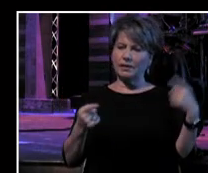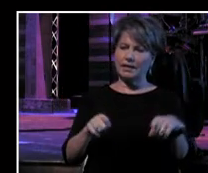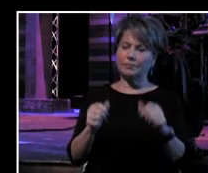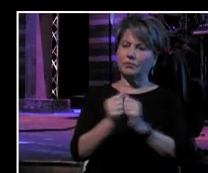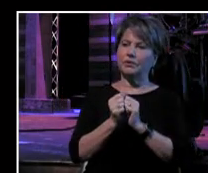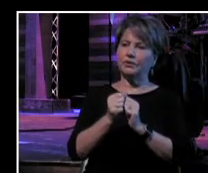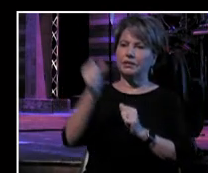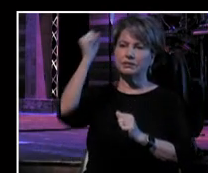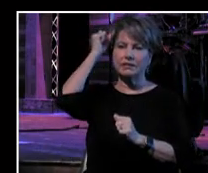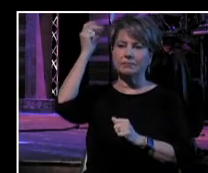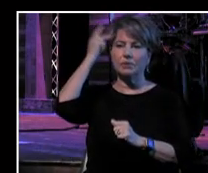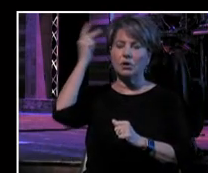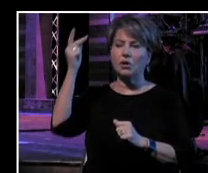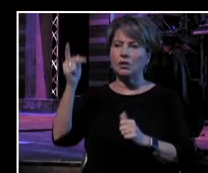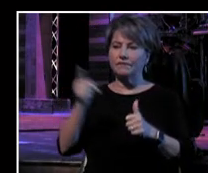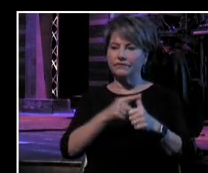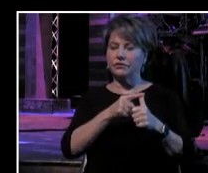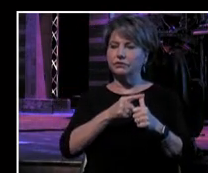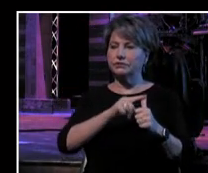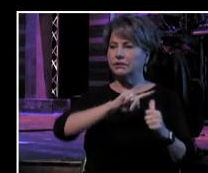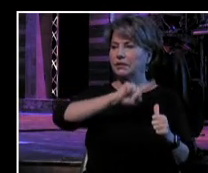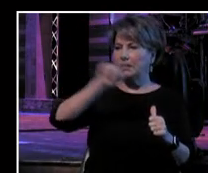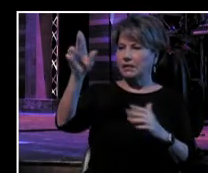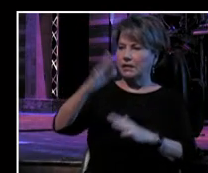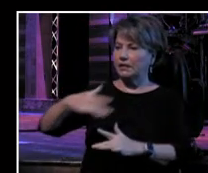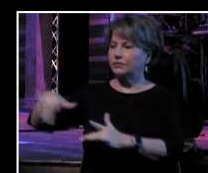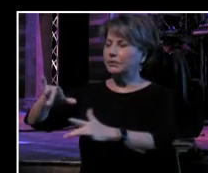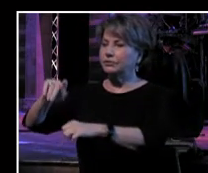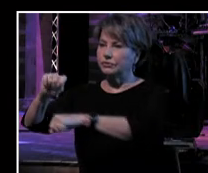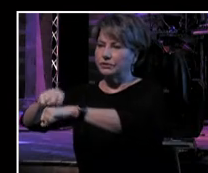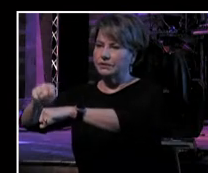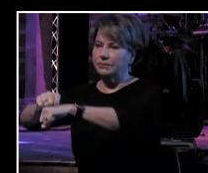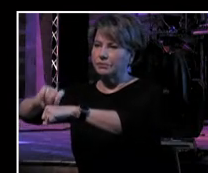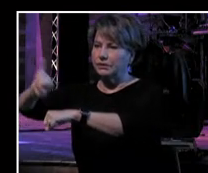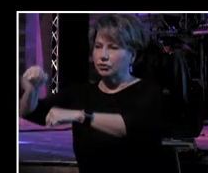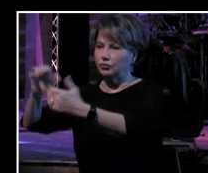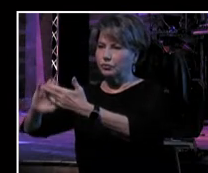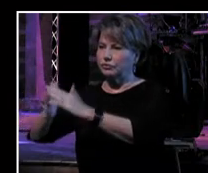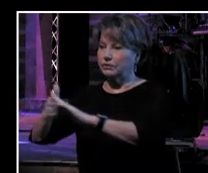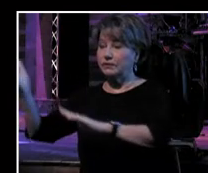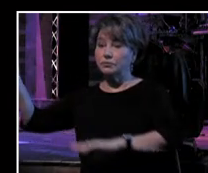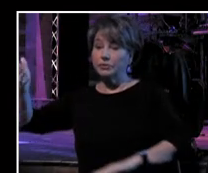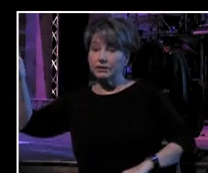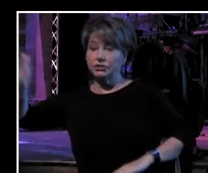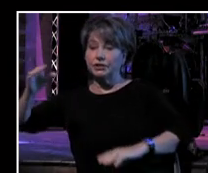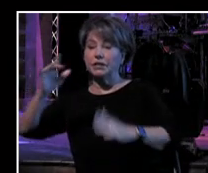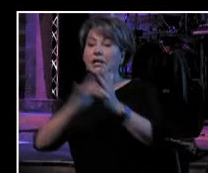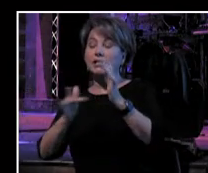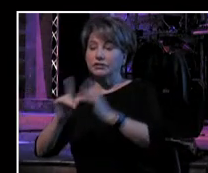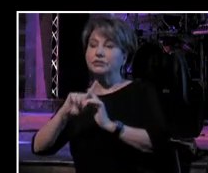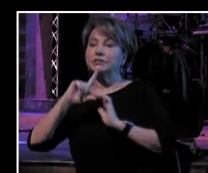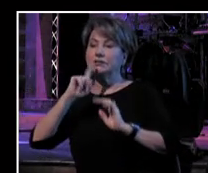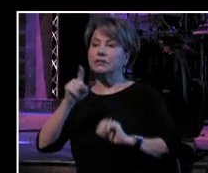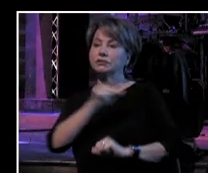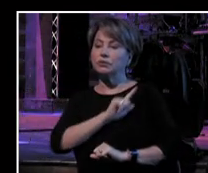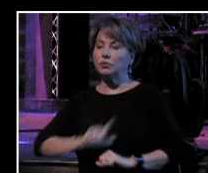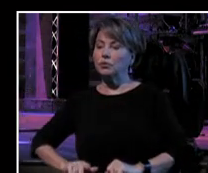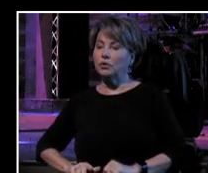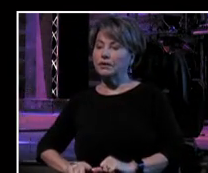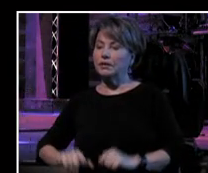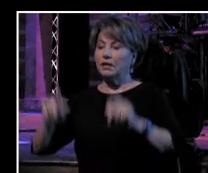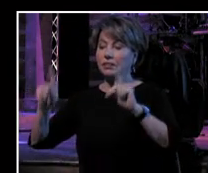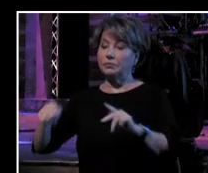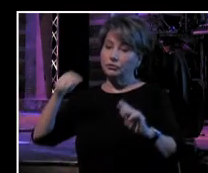here's what happened. He was in Jerusalem. He was at the temple. He was preaching the gospel. He was saying, Jesus is Lord. The person